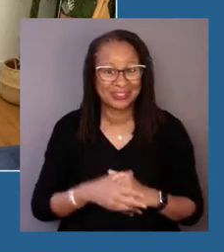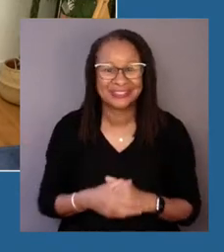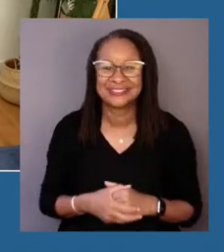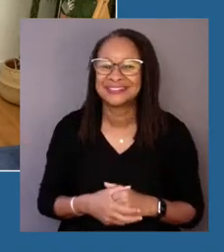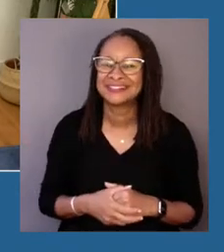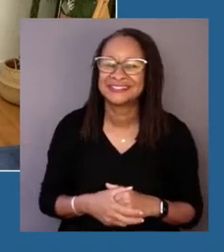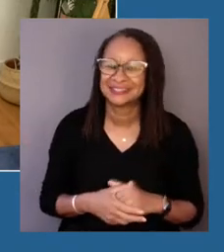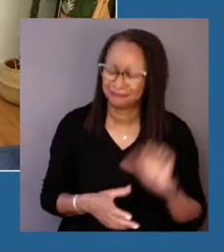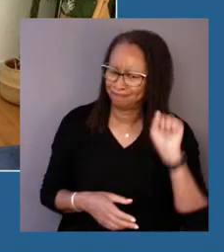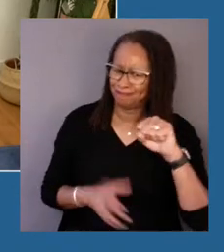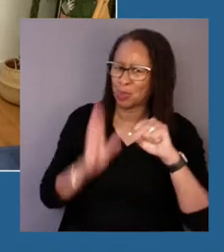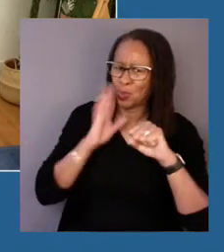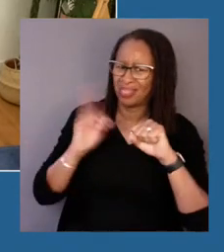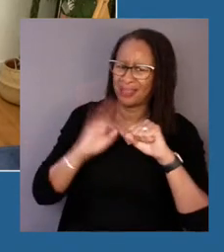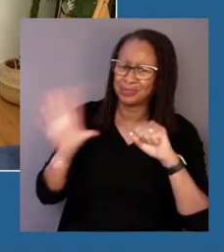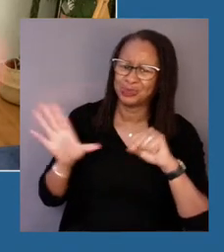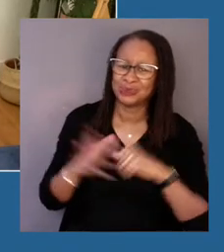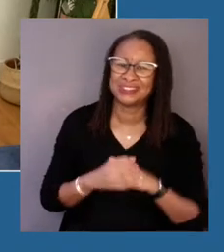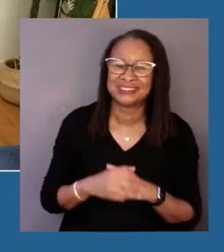care.